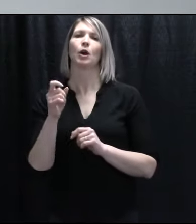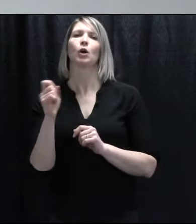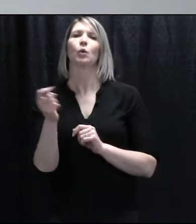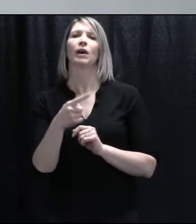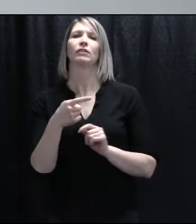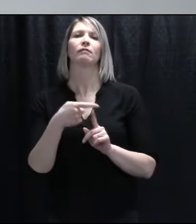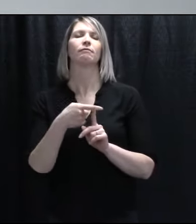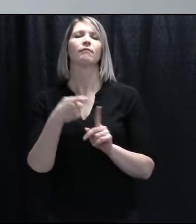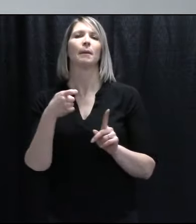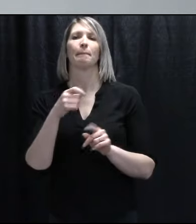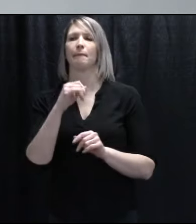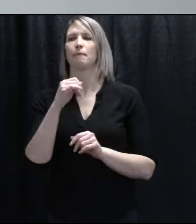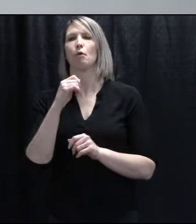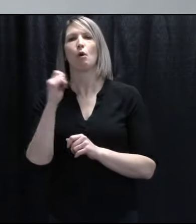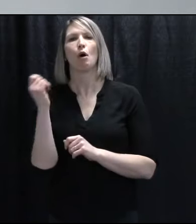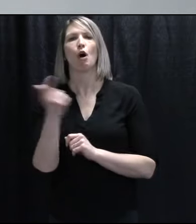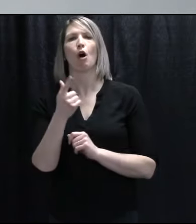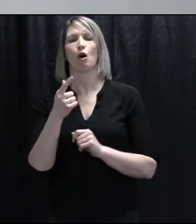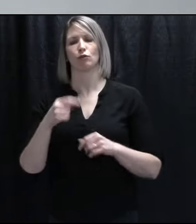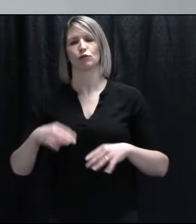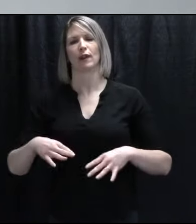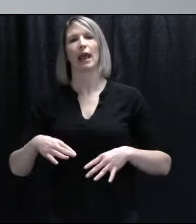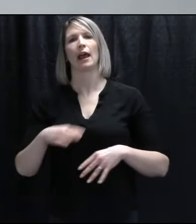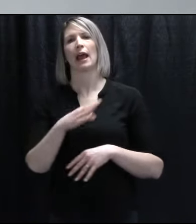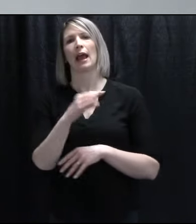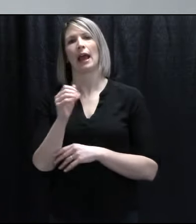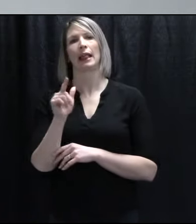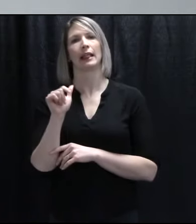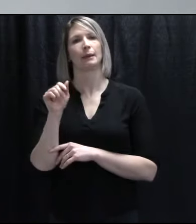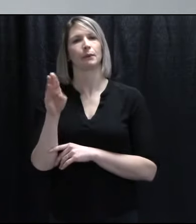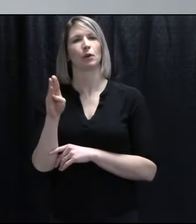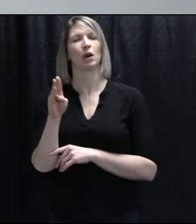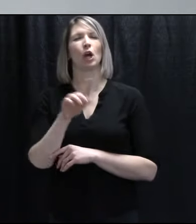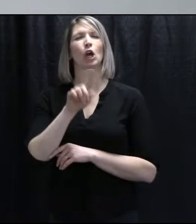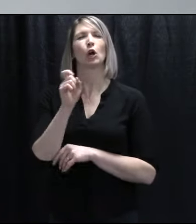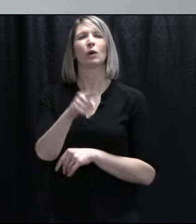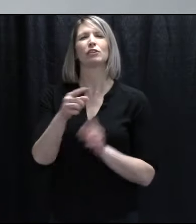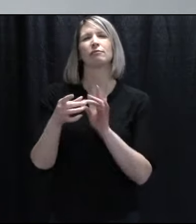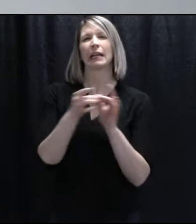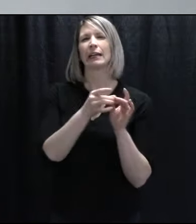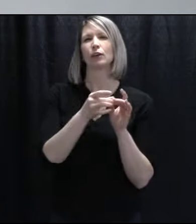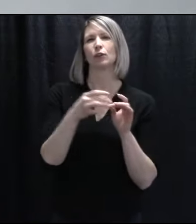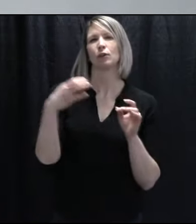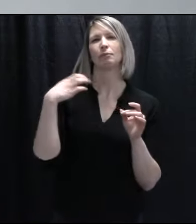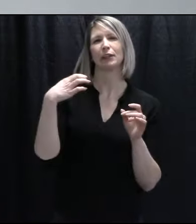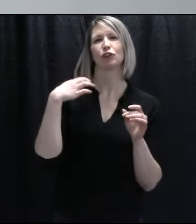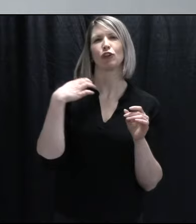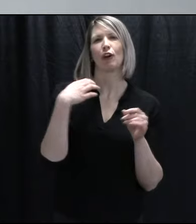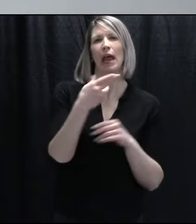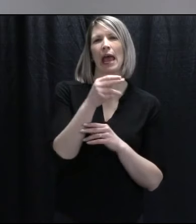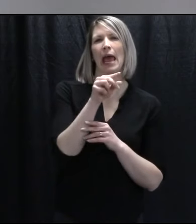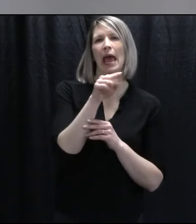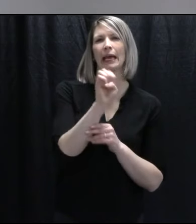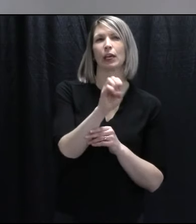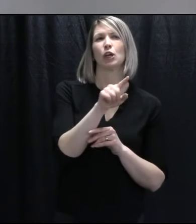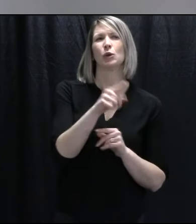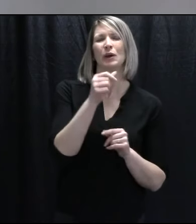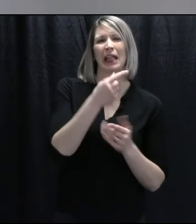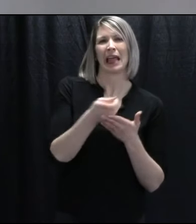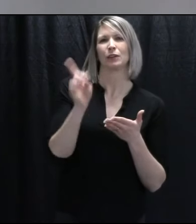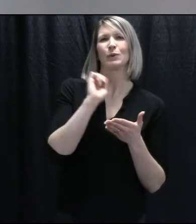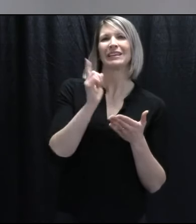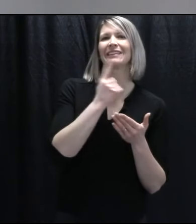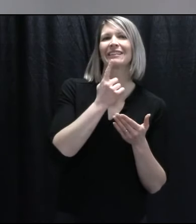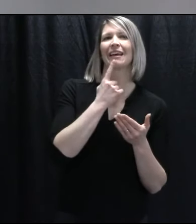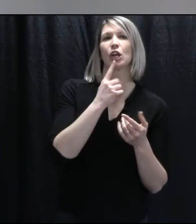Labrador. I had a question for Minister Haggie. A week or so ago, you said 20 ventilators were on order, and I was wondering if they'd arrived